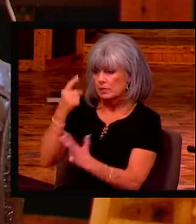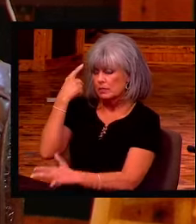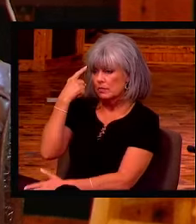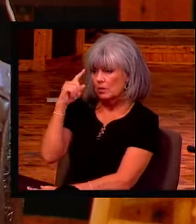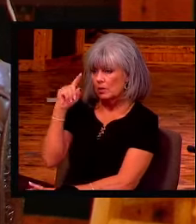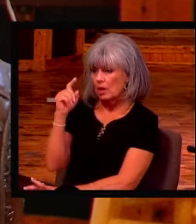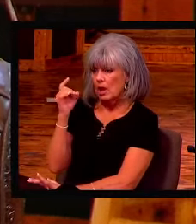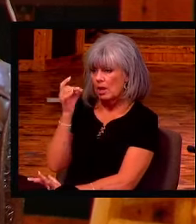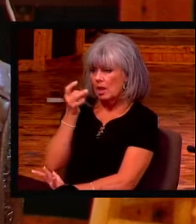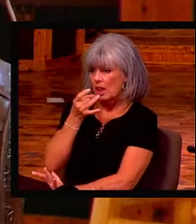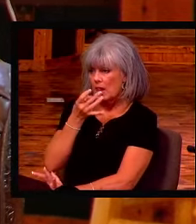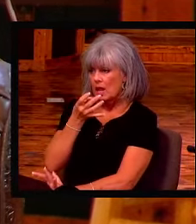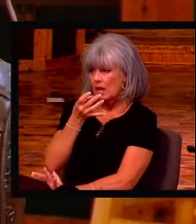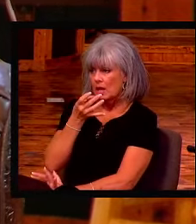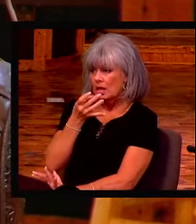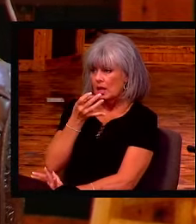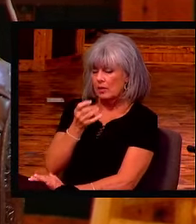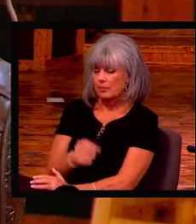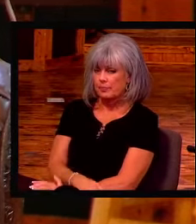a light.